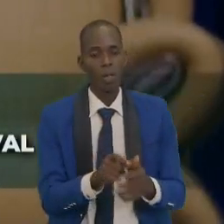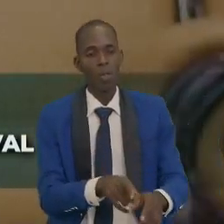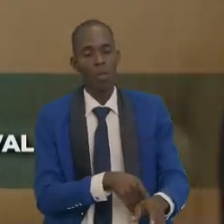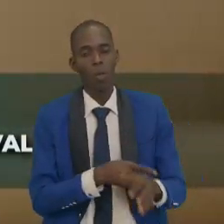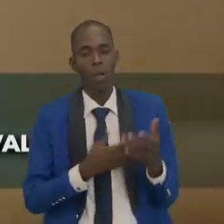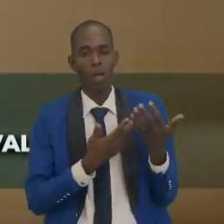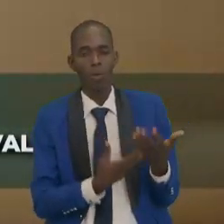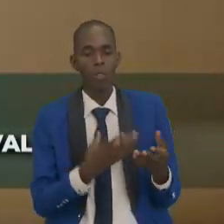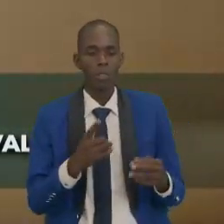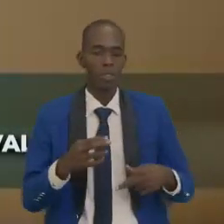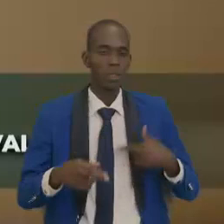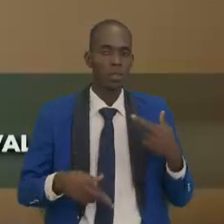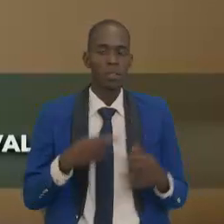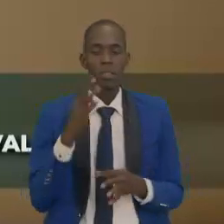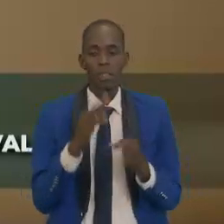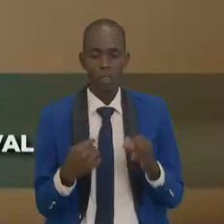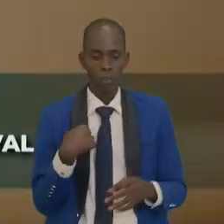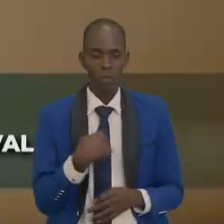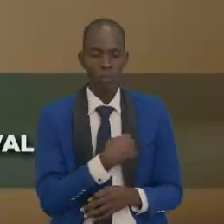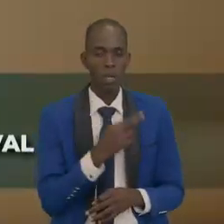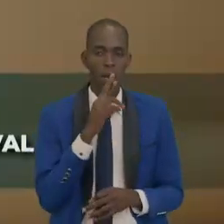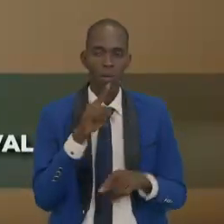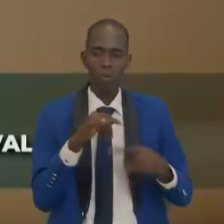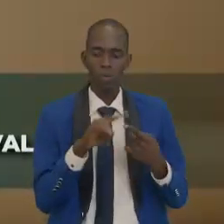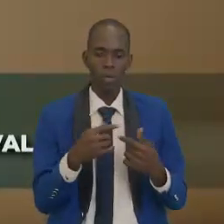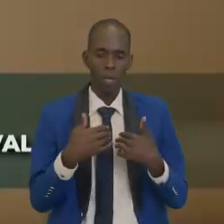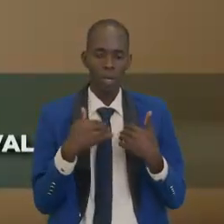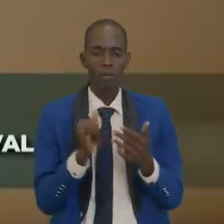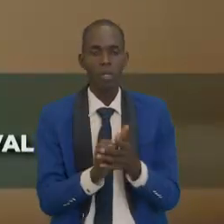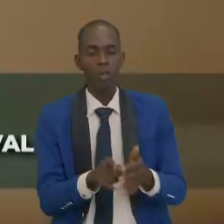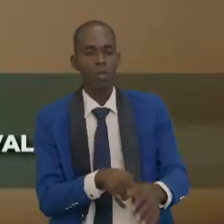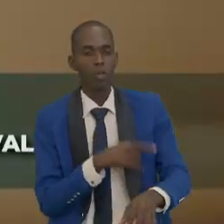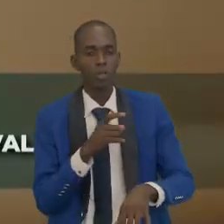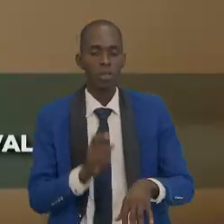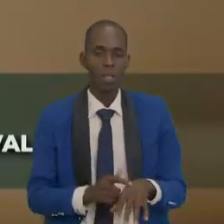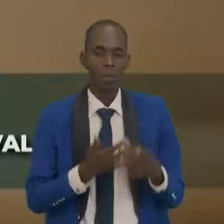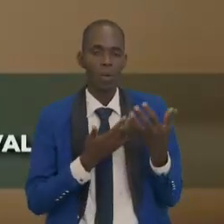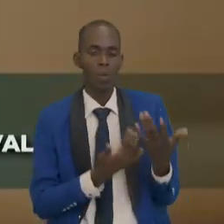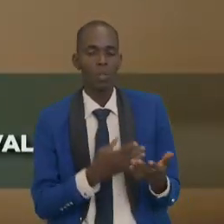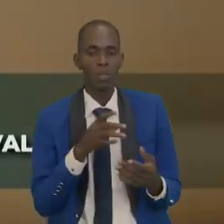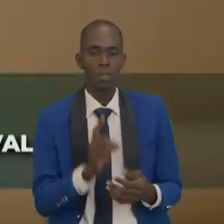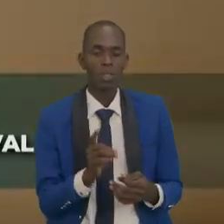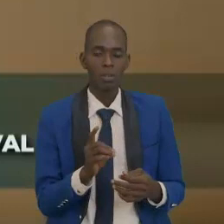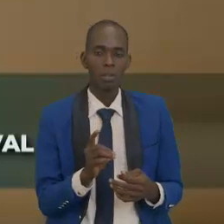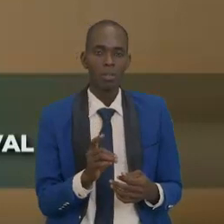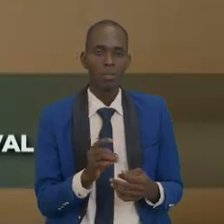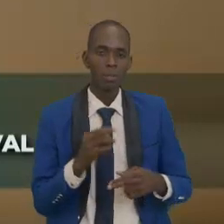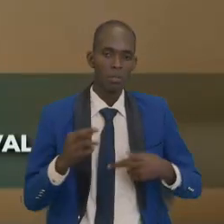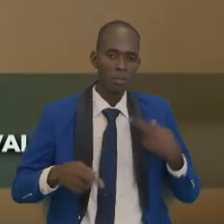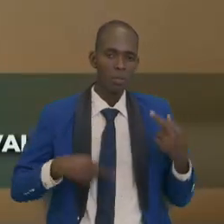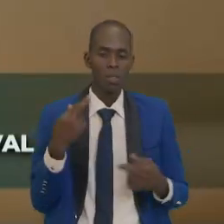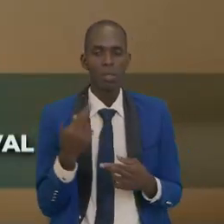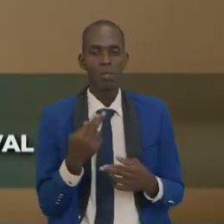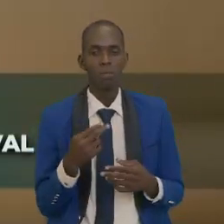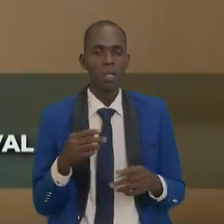if we are going to have that long awaited Revival primarily purposefully and